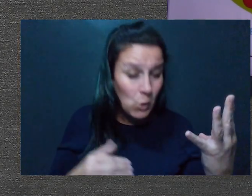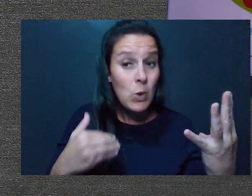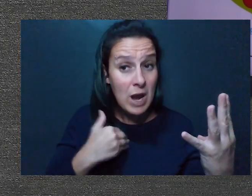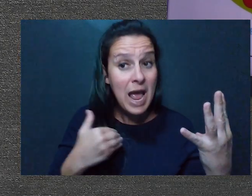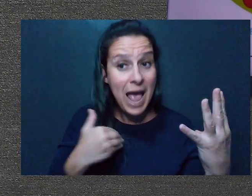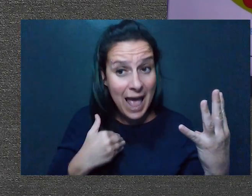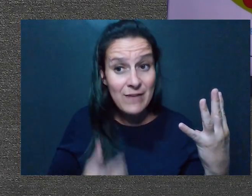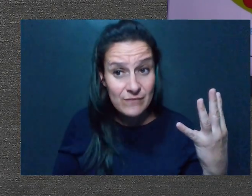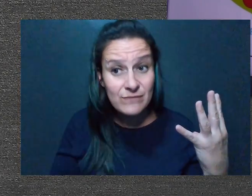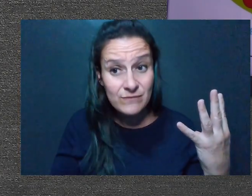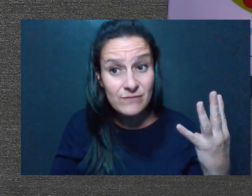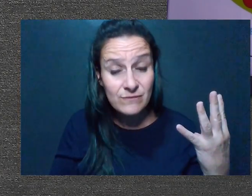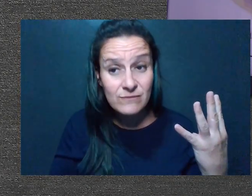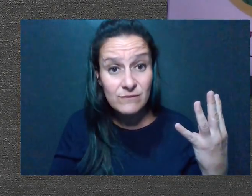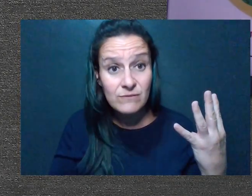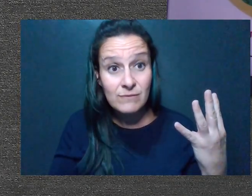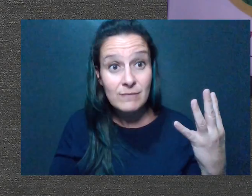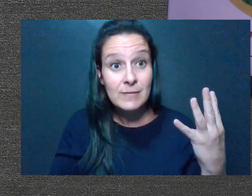4.